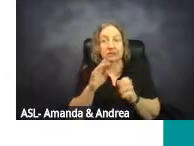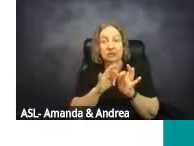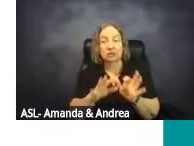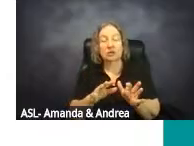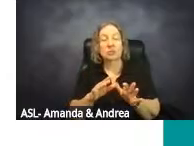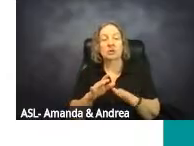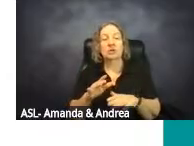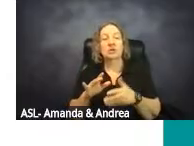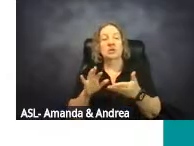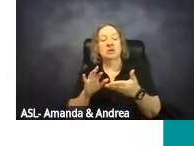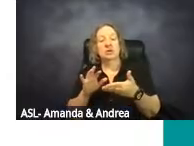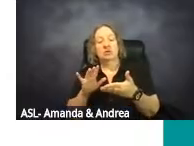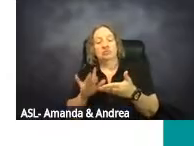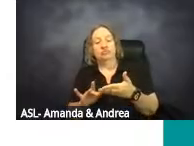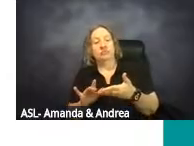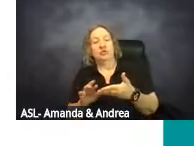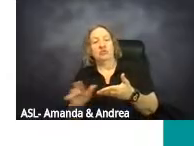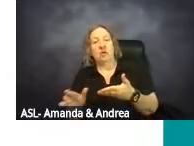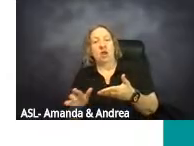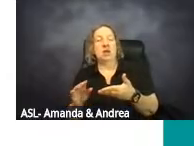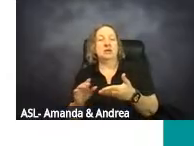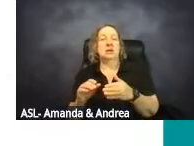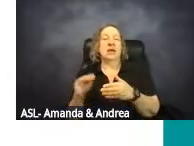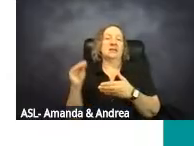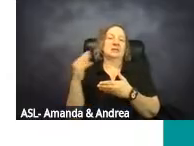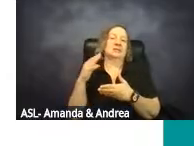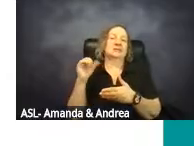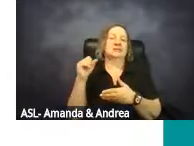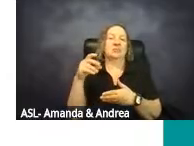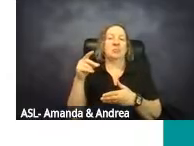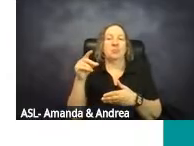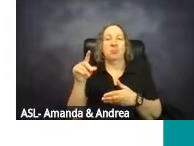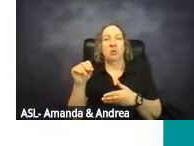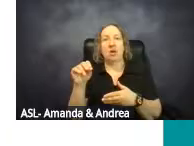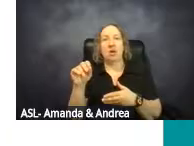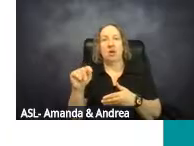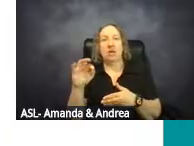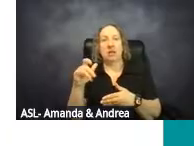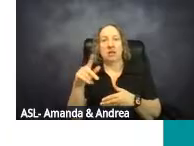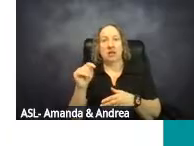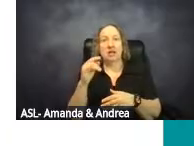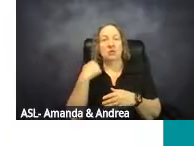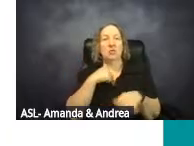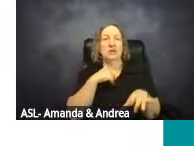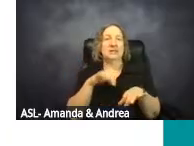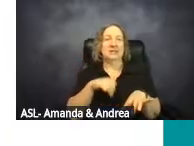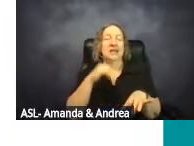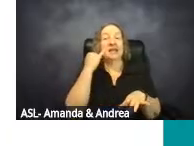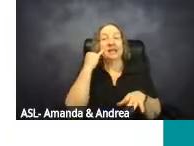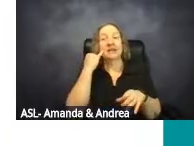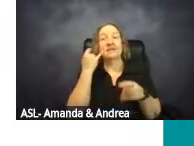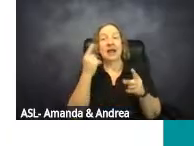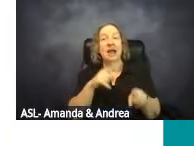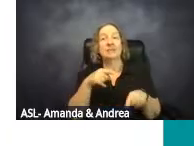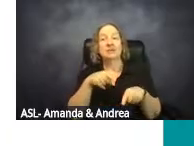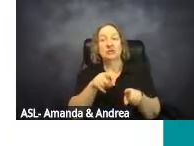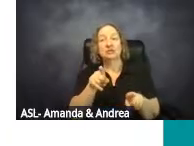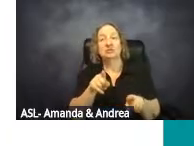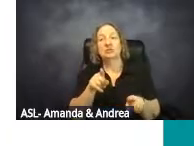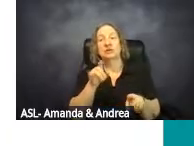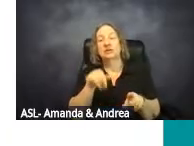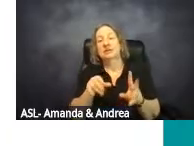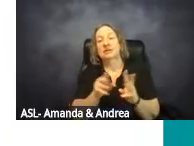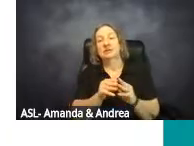their video and select Spotlight. We have done this. If it changes at all during this meeting, feel free to move through this process